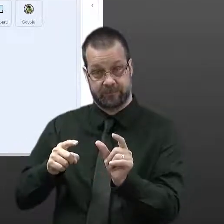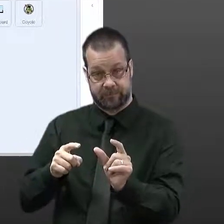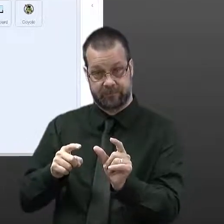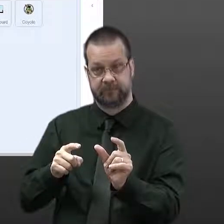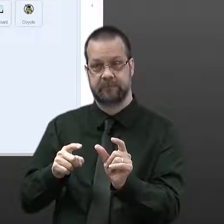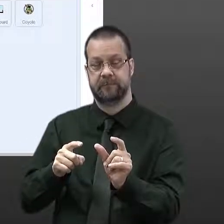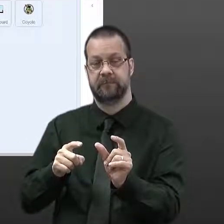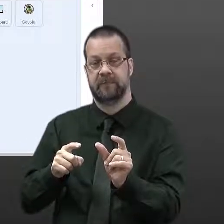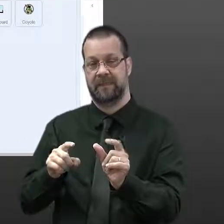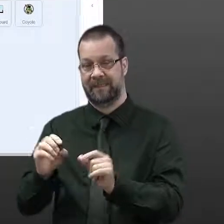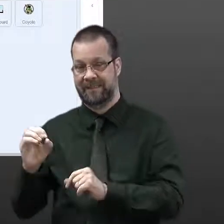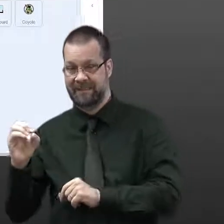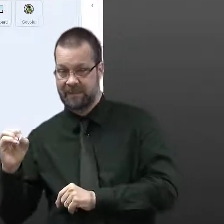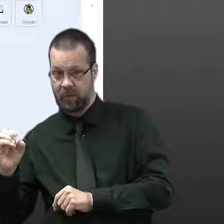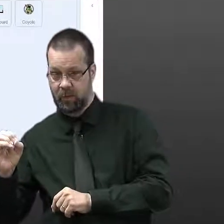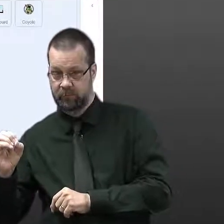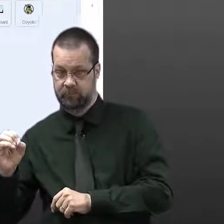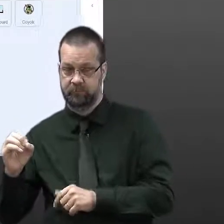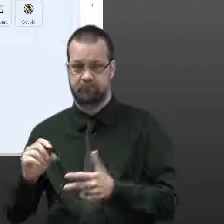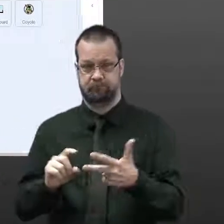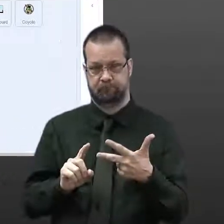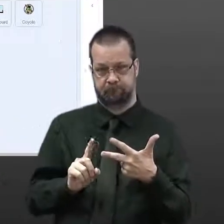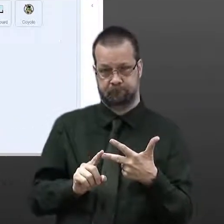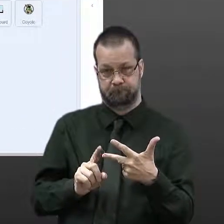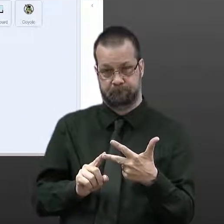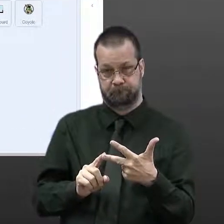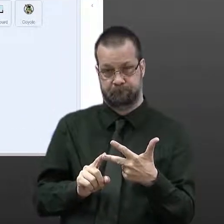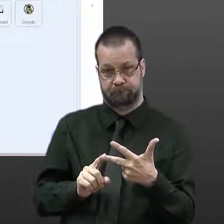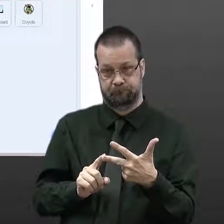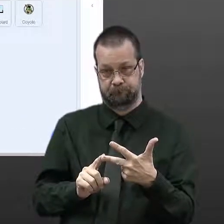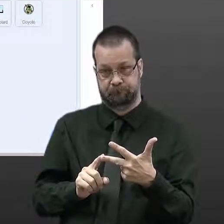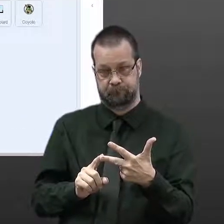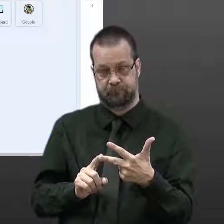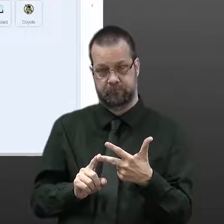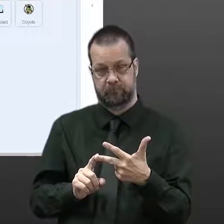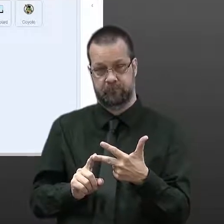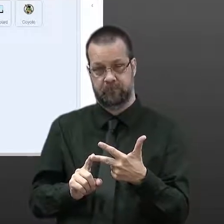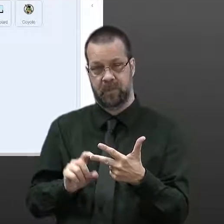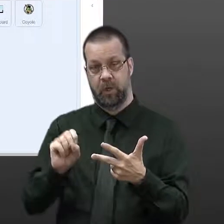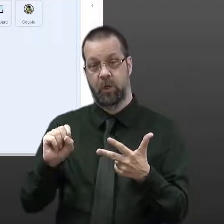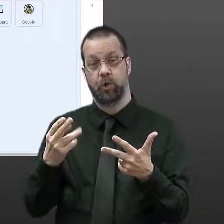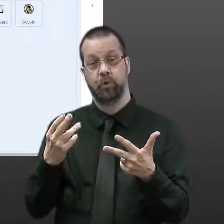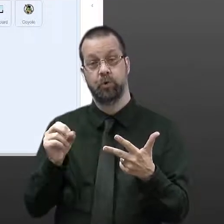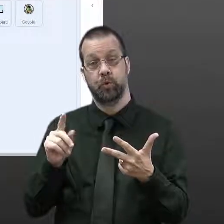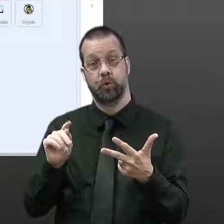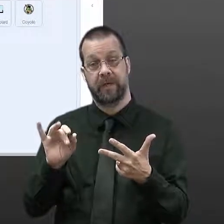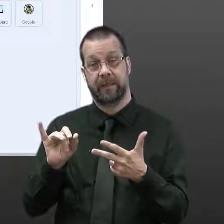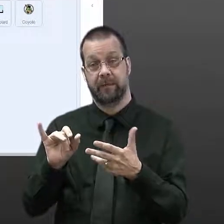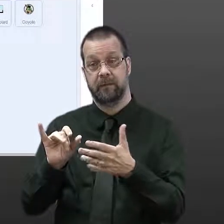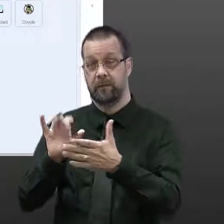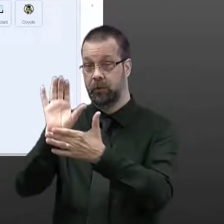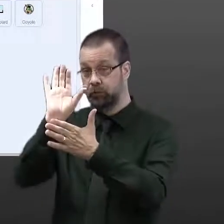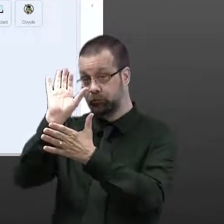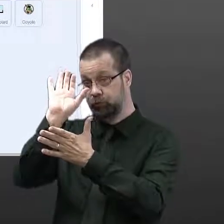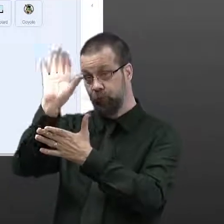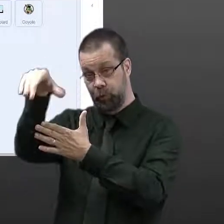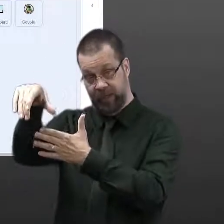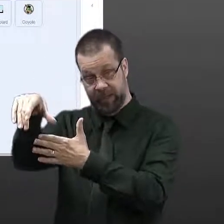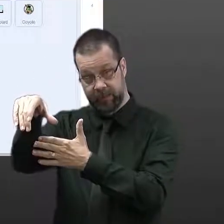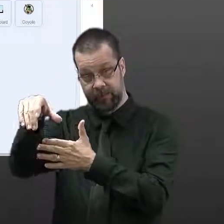set points to 0, so we can leave both of these as 0. The next thing that we're going to do is we're going to set